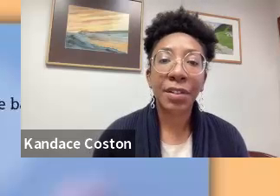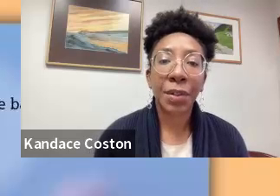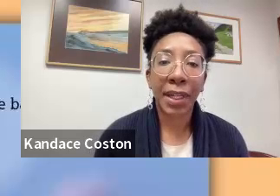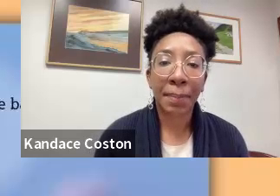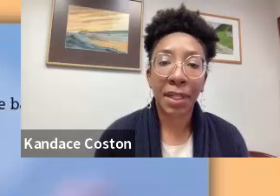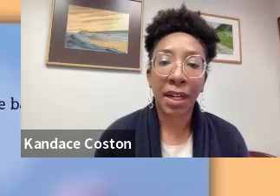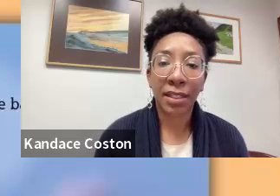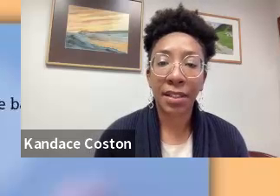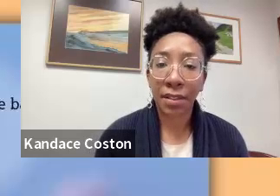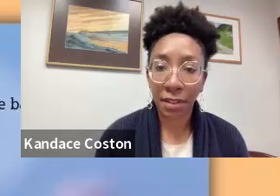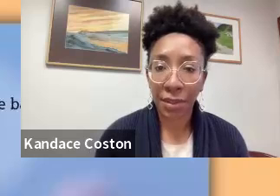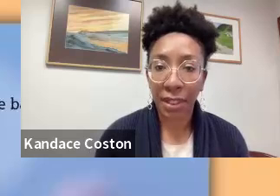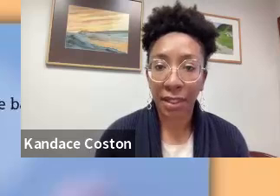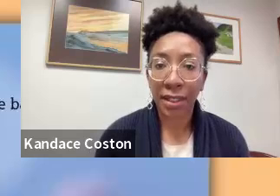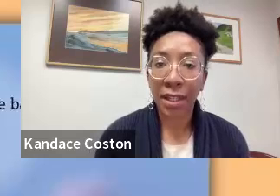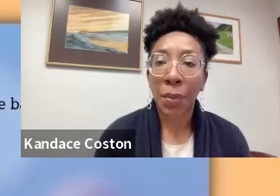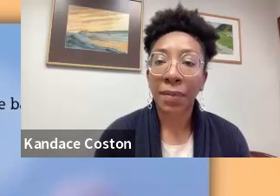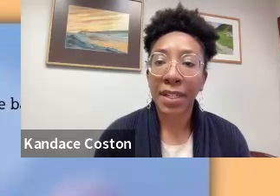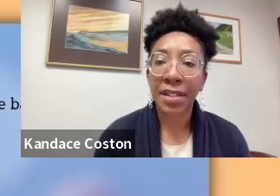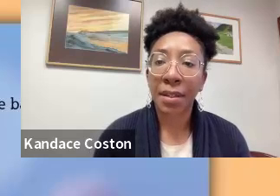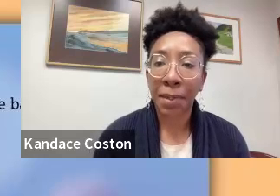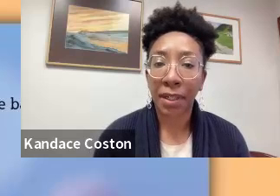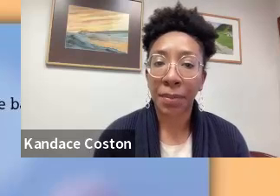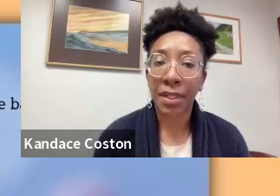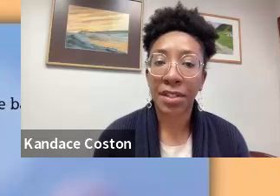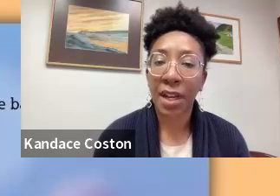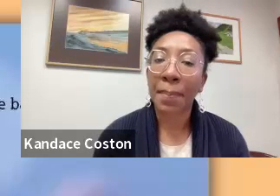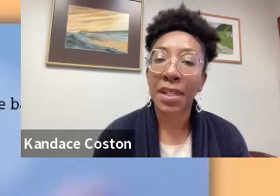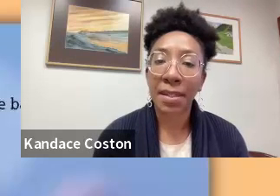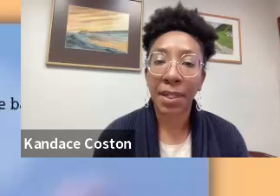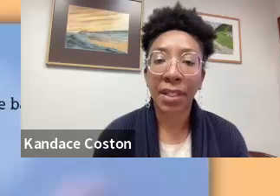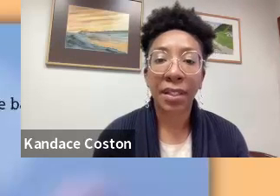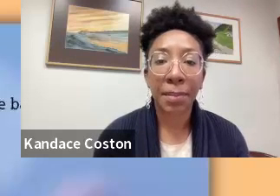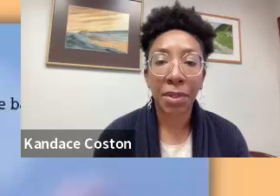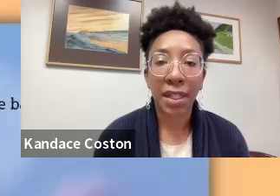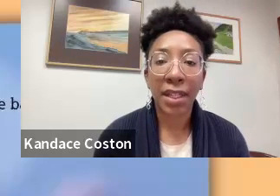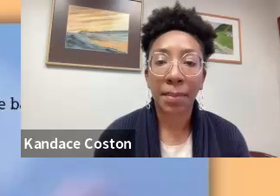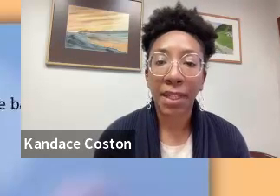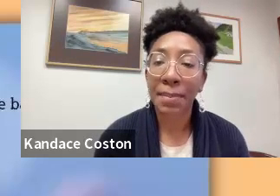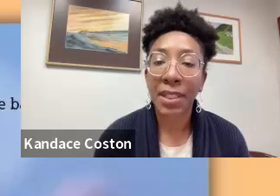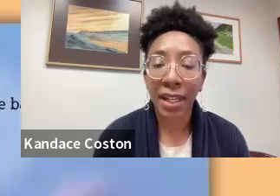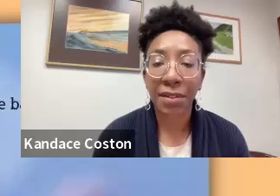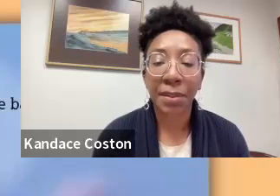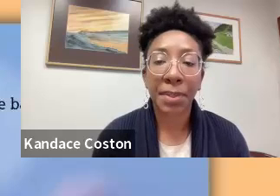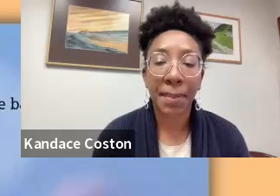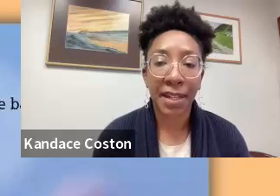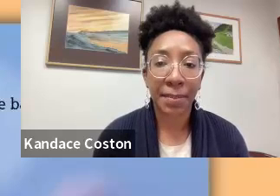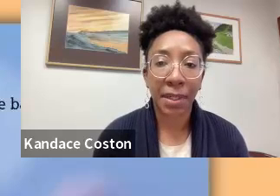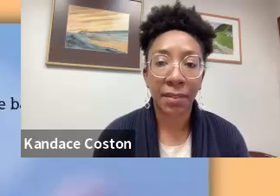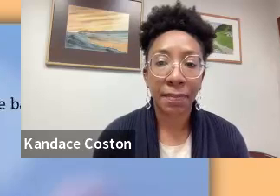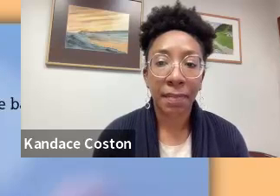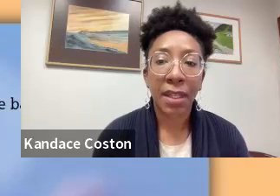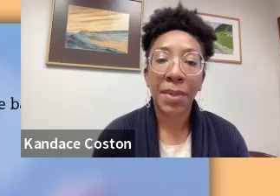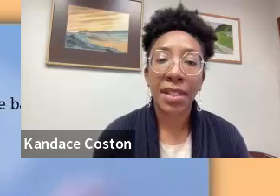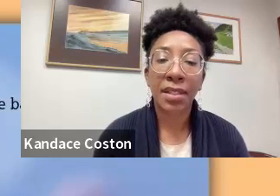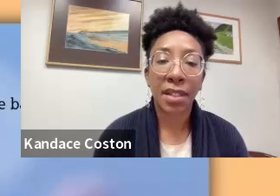As a kid growing up in Ogden, Utah, Watt raced to the park where his Japanese-American community came together to play